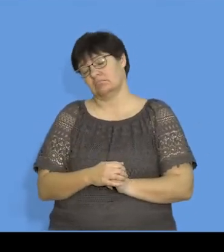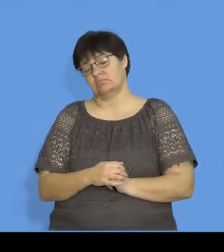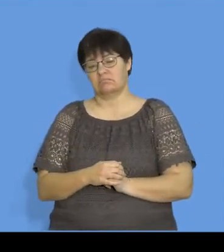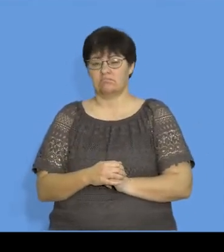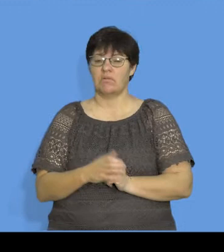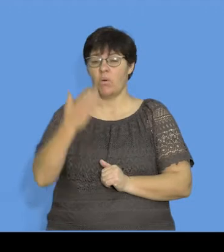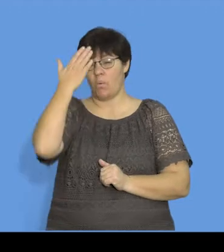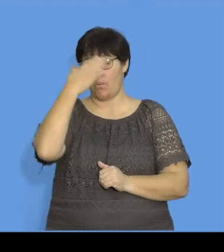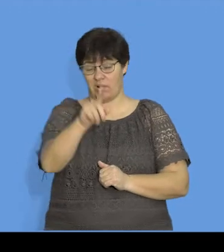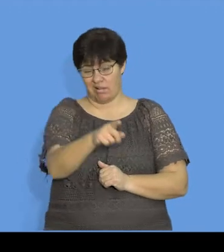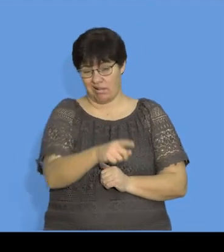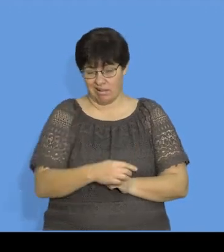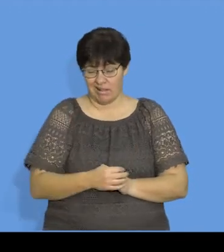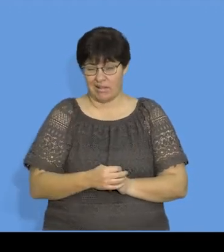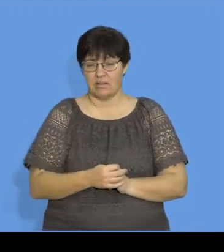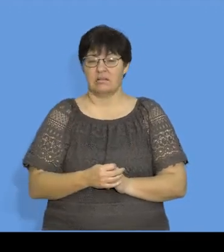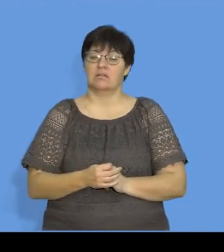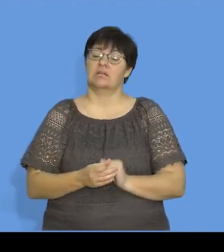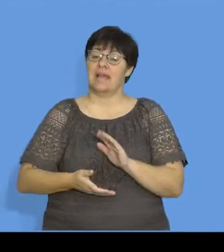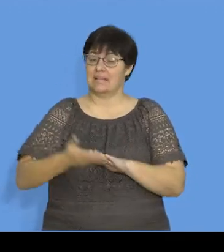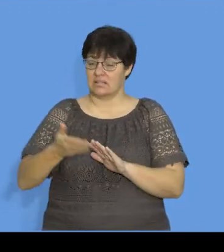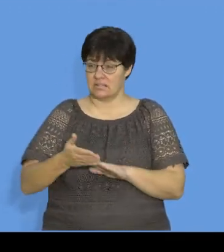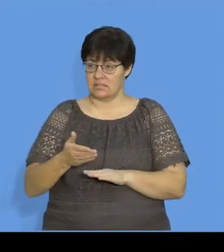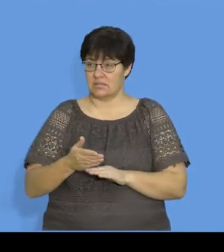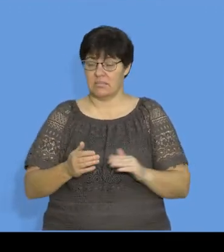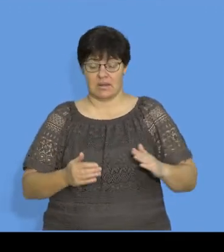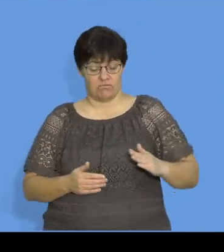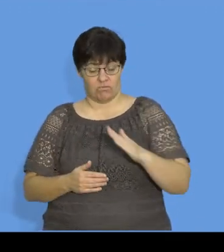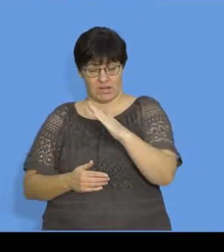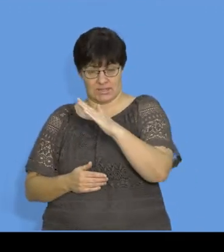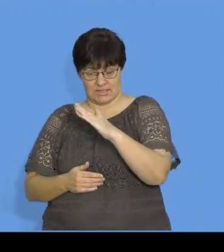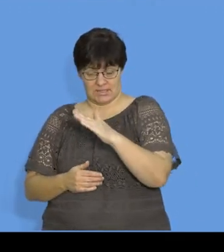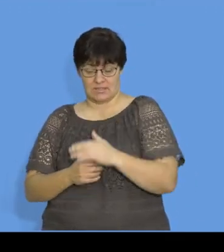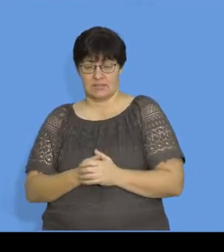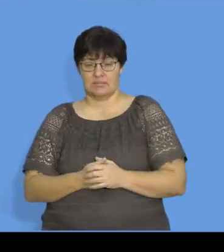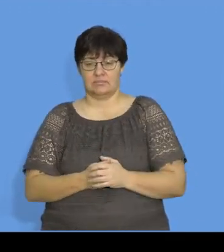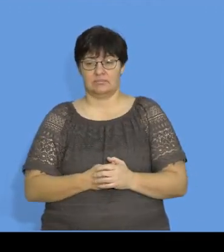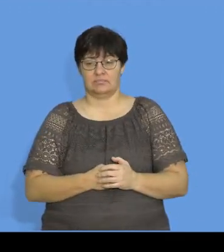we know that acceleration is the gradient.